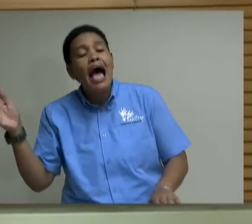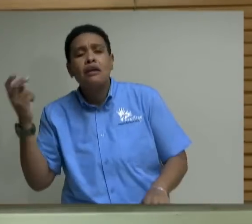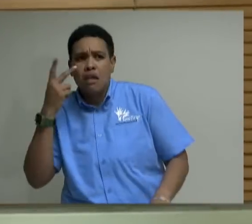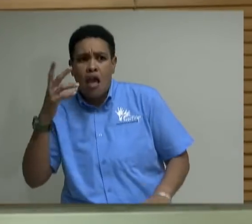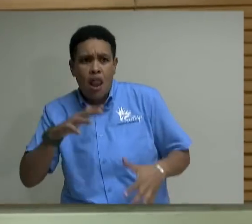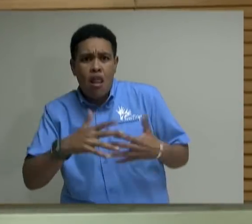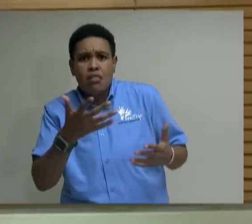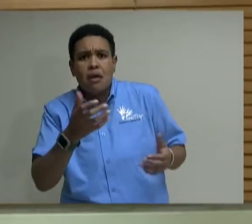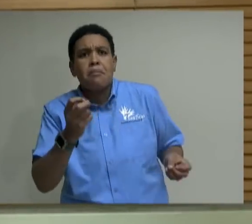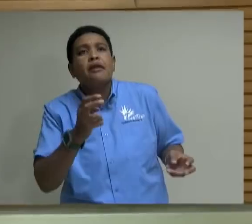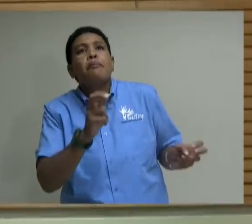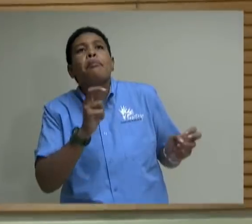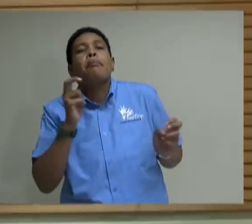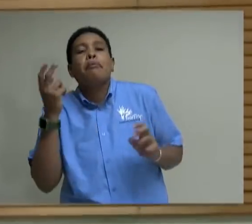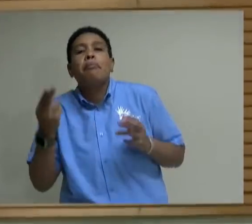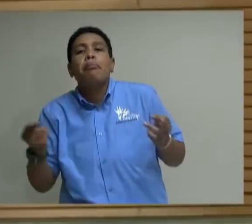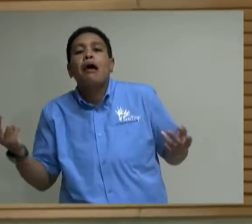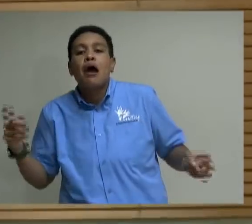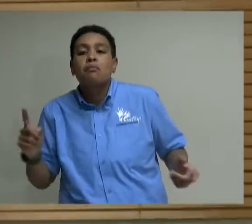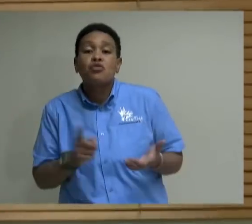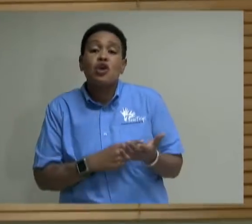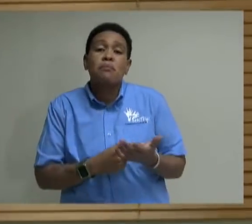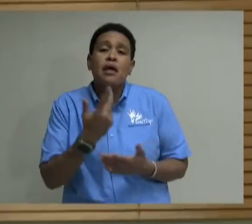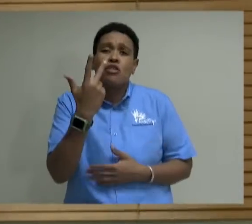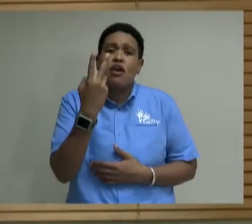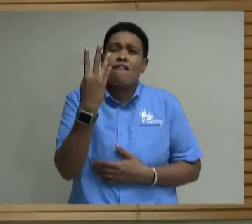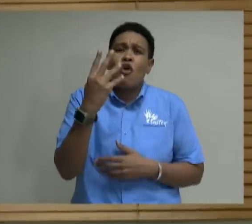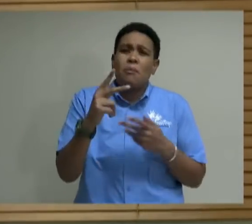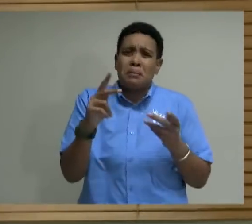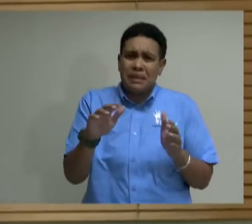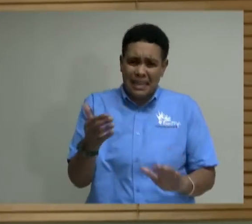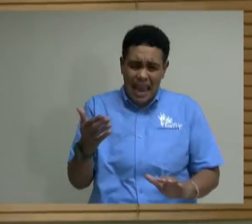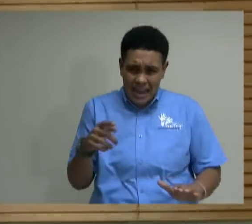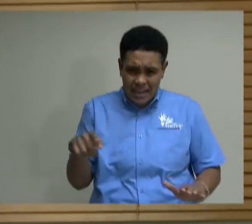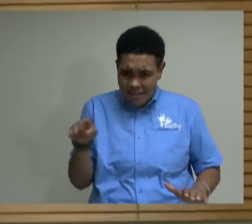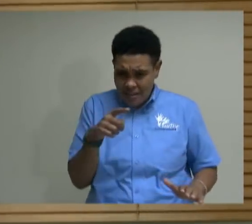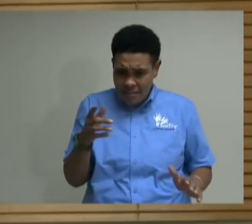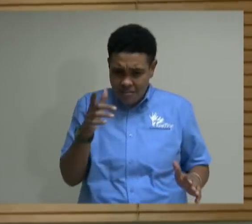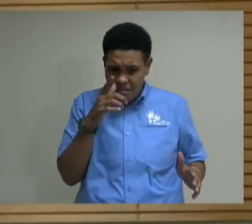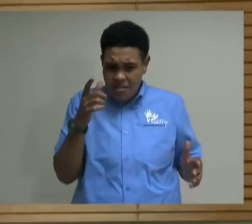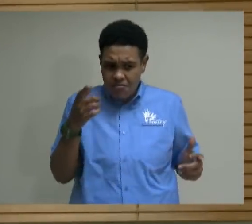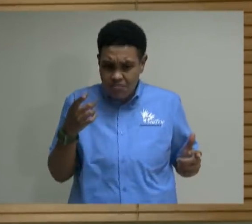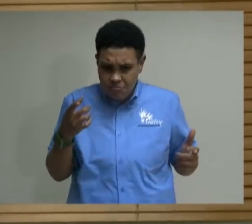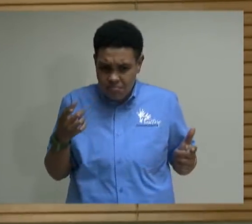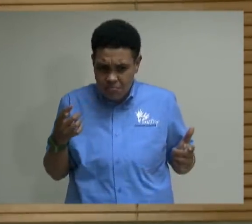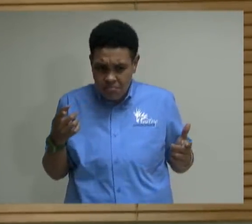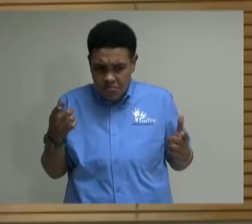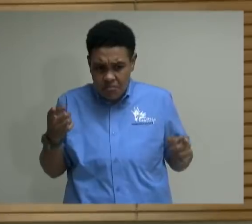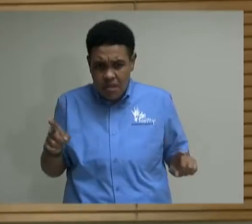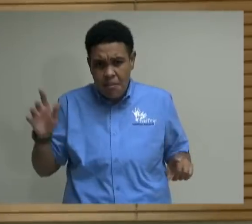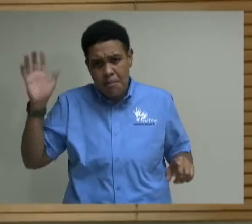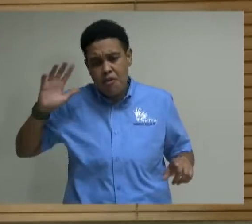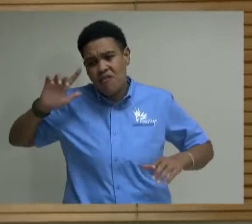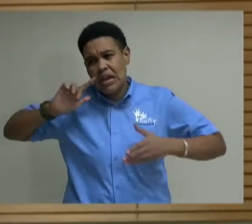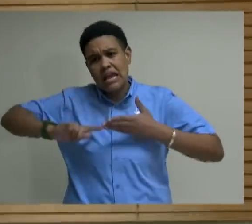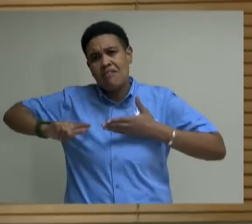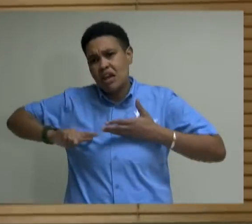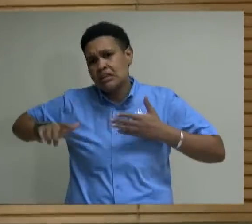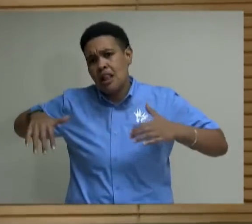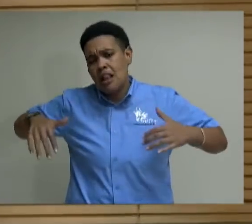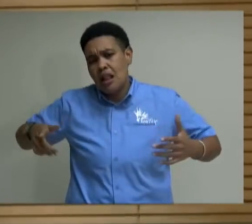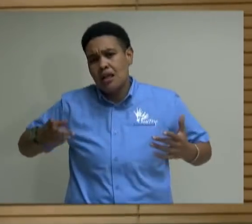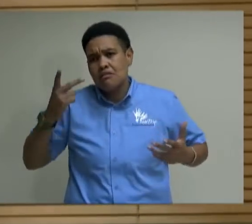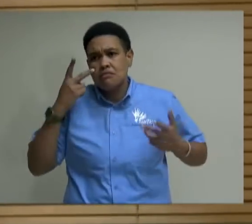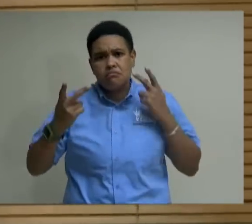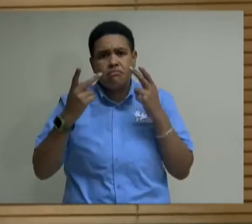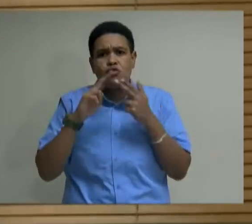that? Because sometimes you'll see 3-4 people dead, and these weren't cases that were previously investigated. But we're